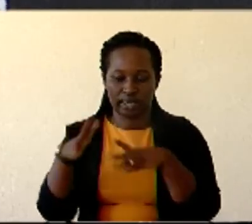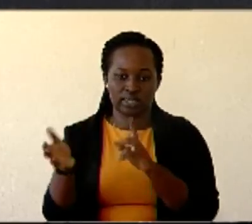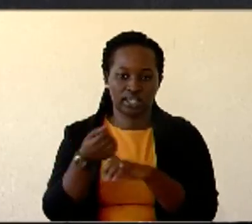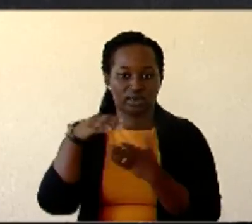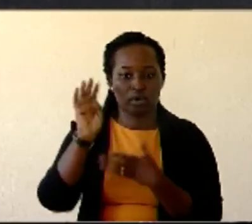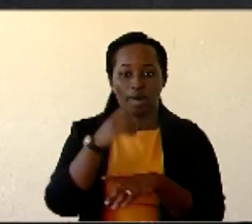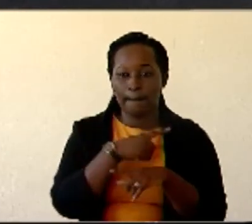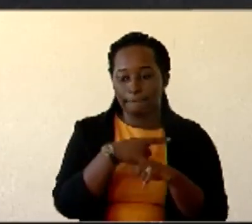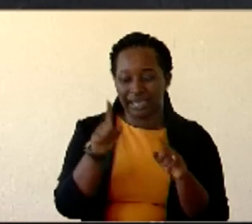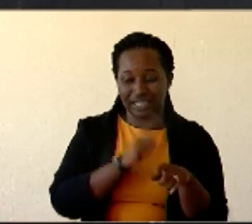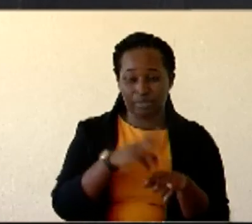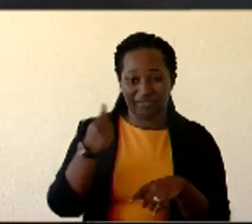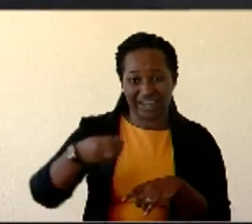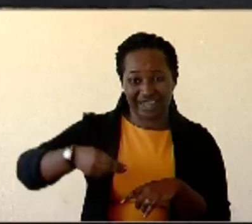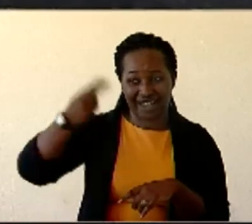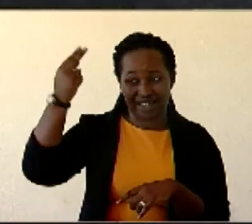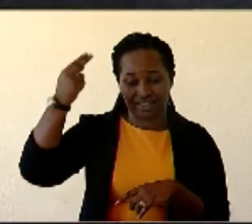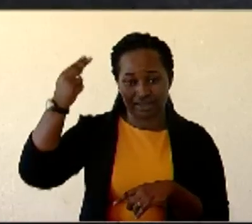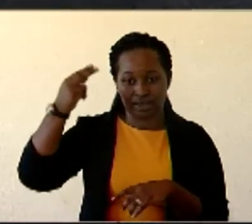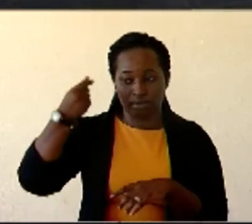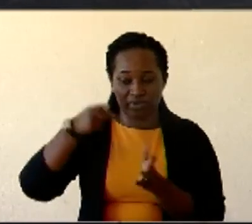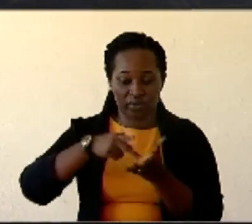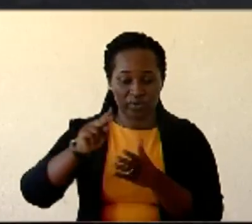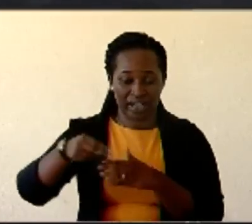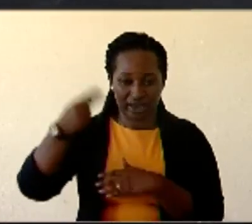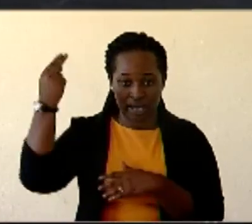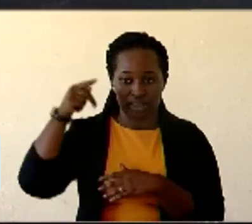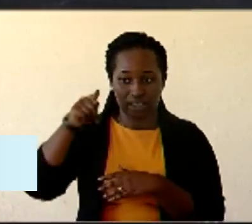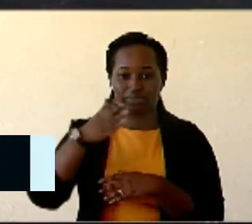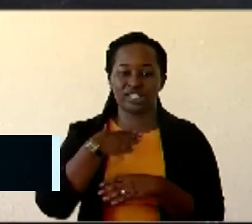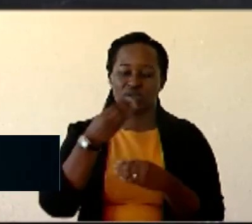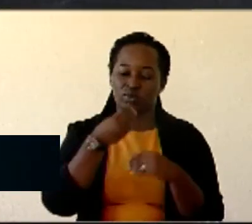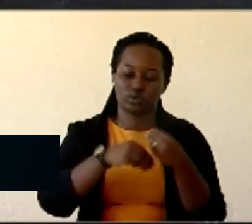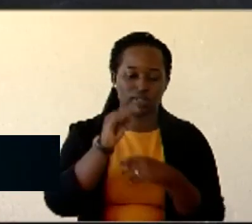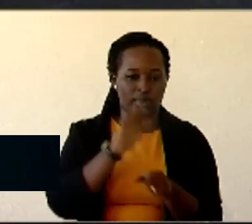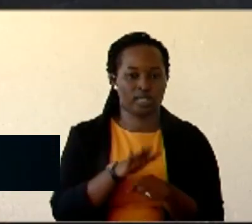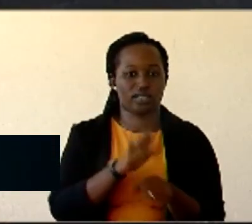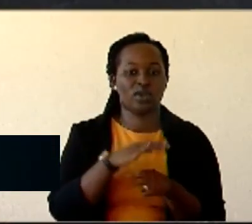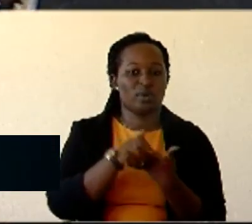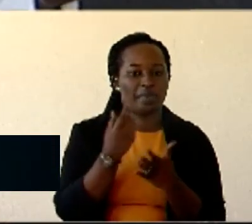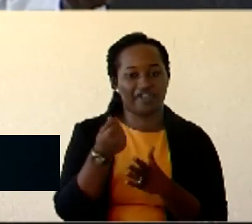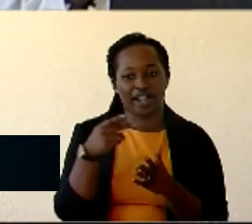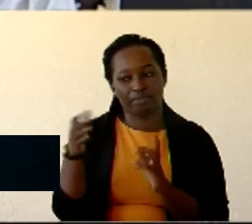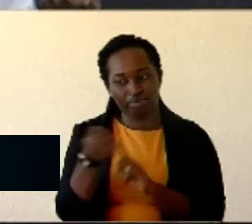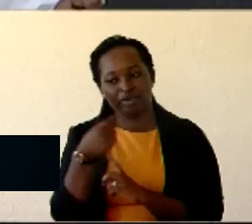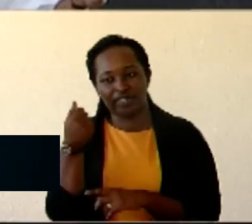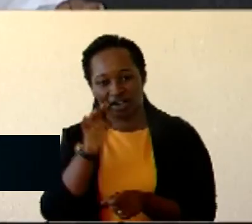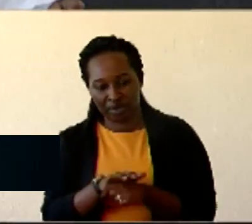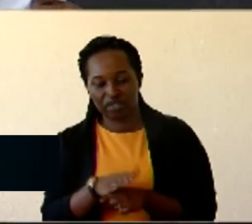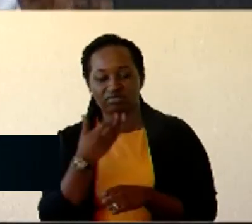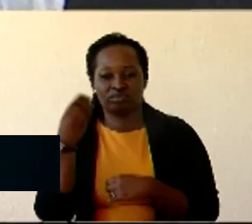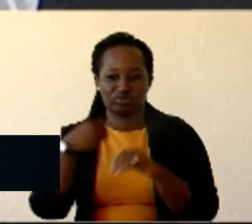So, but when the price is very high, then they are attracted to take, or they become even very happy, and then they take more on the